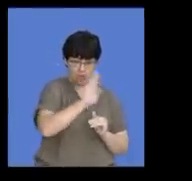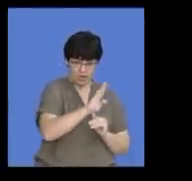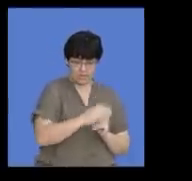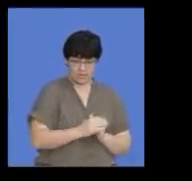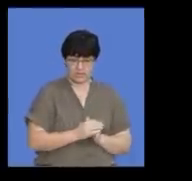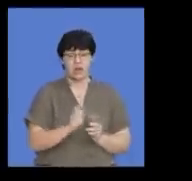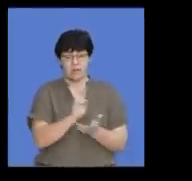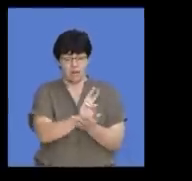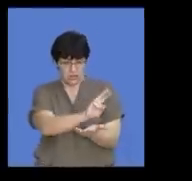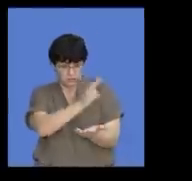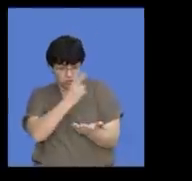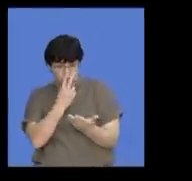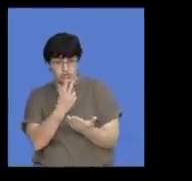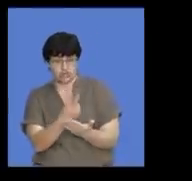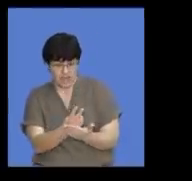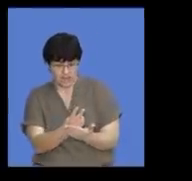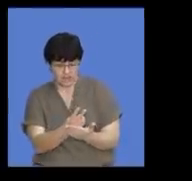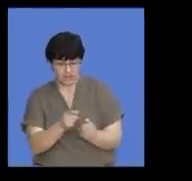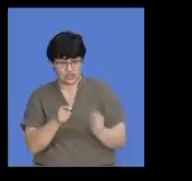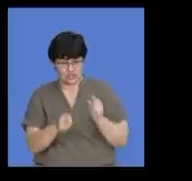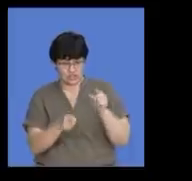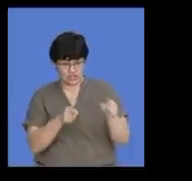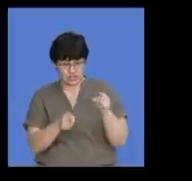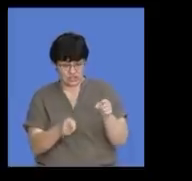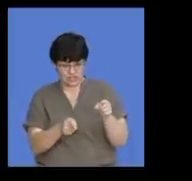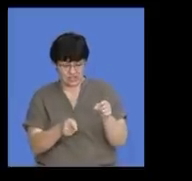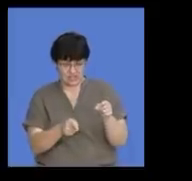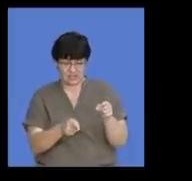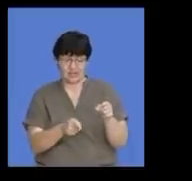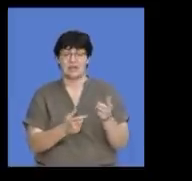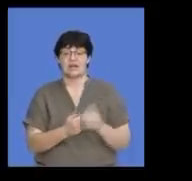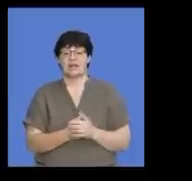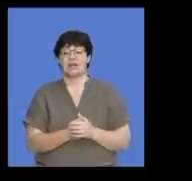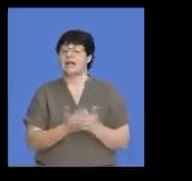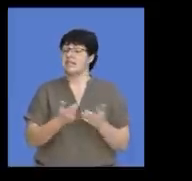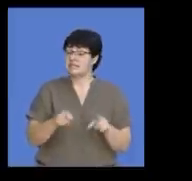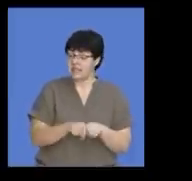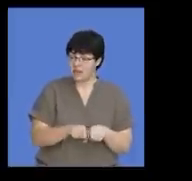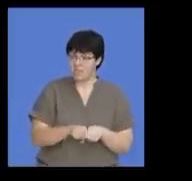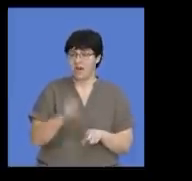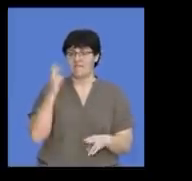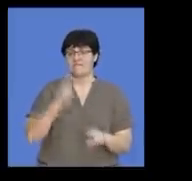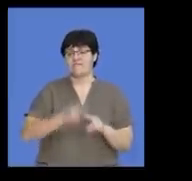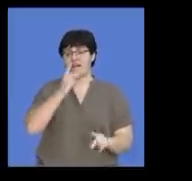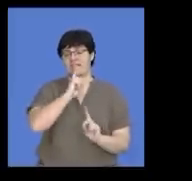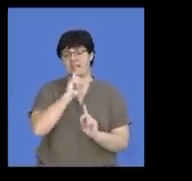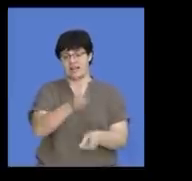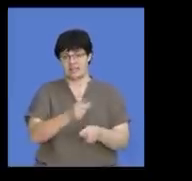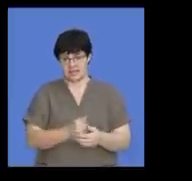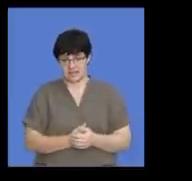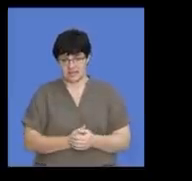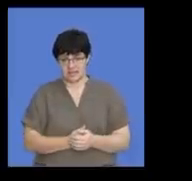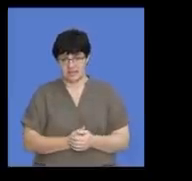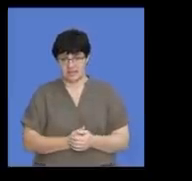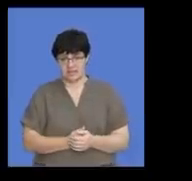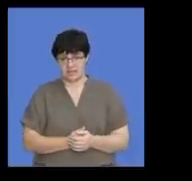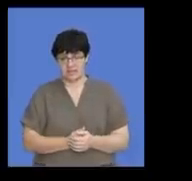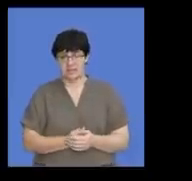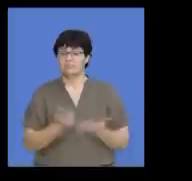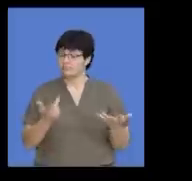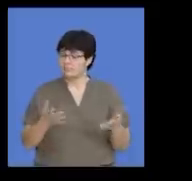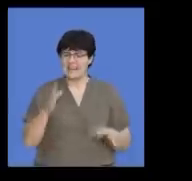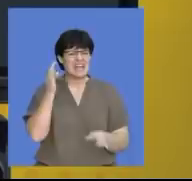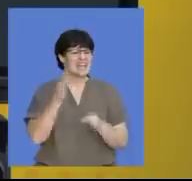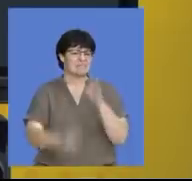mark for the conversion of the length, one mark for the conversion of the breadth, and your final answer. This is